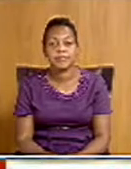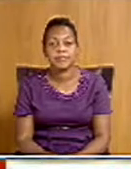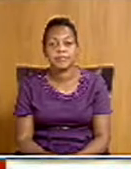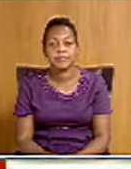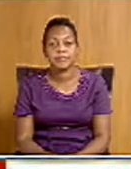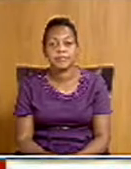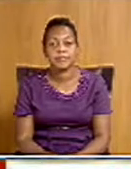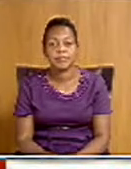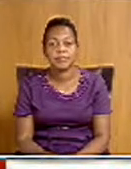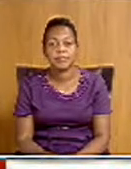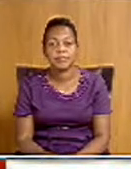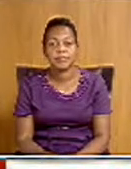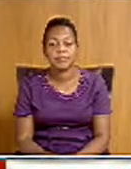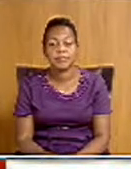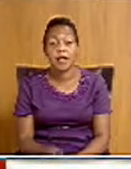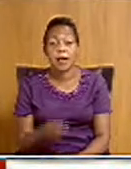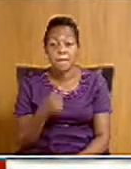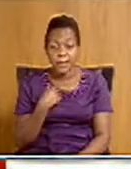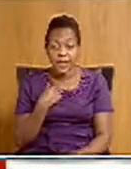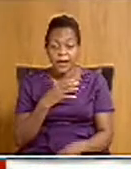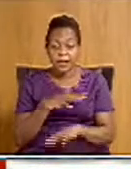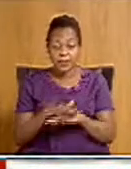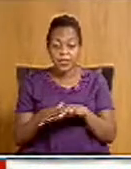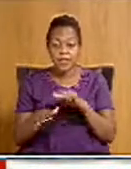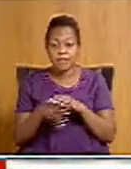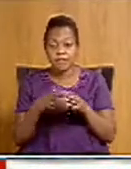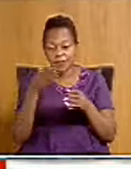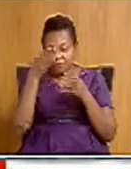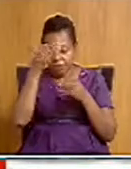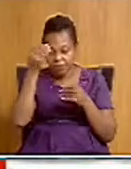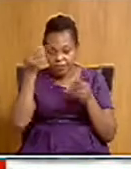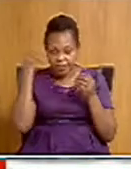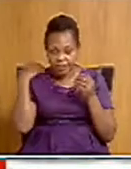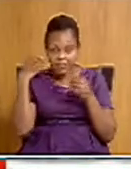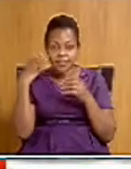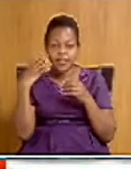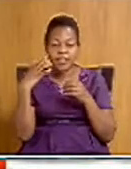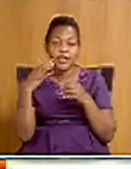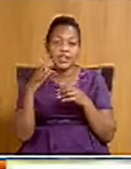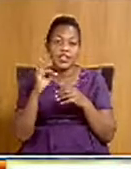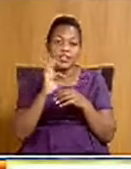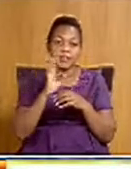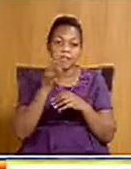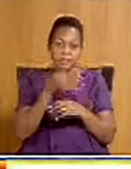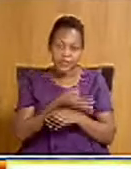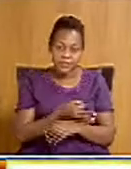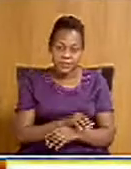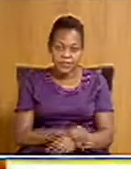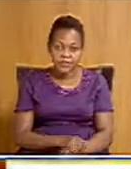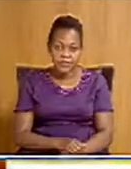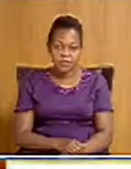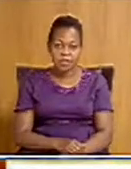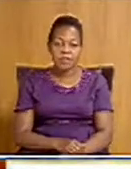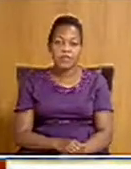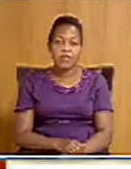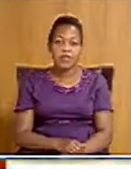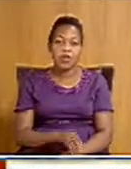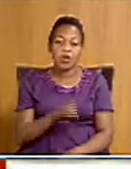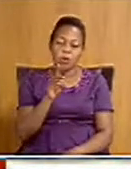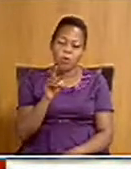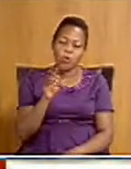etc., I will never forget the phrase dormir beaucoup.